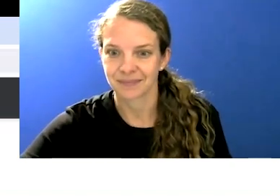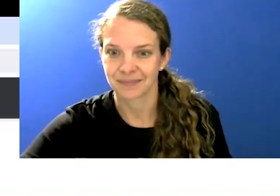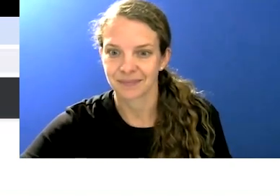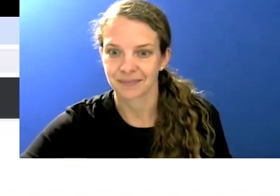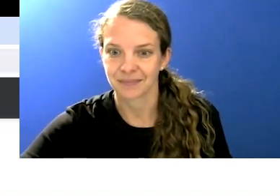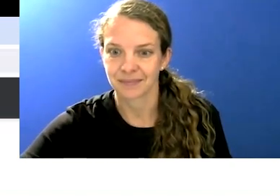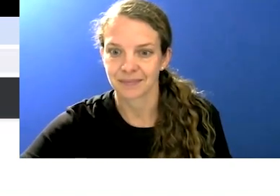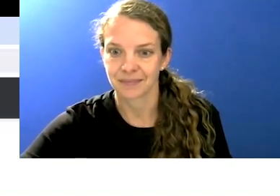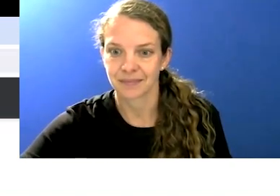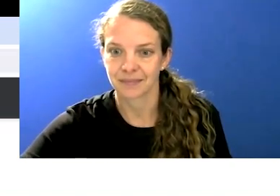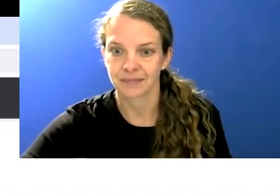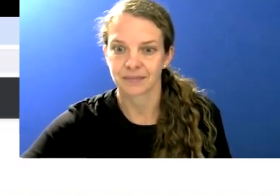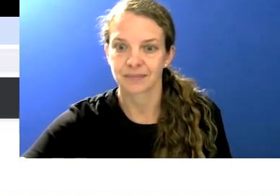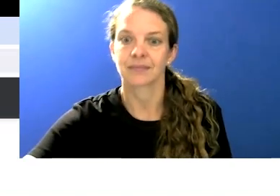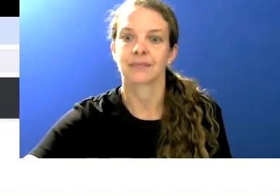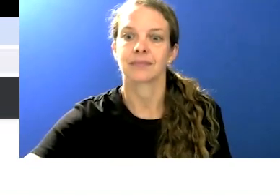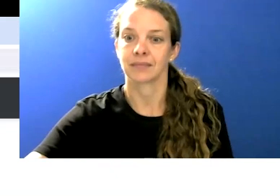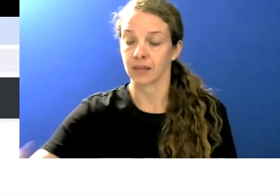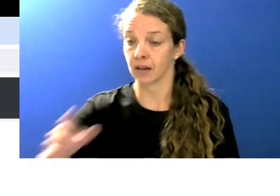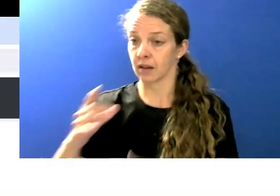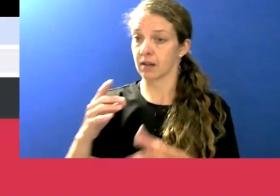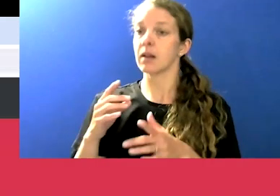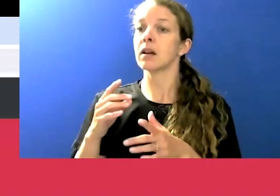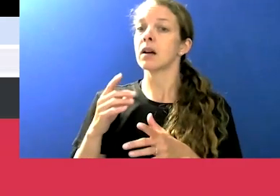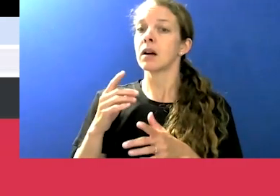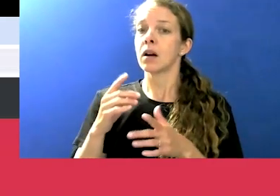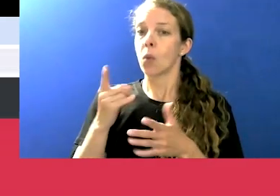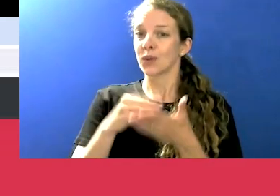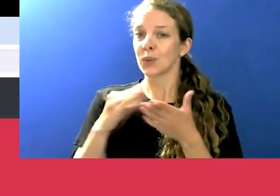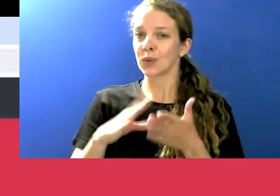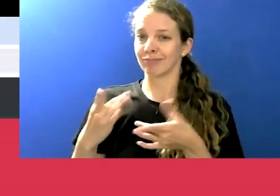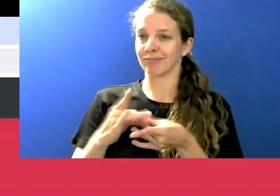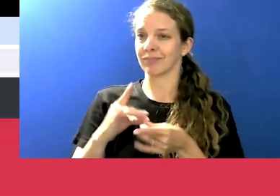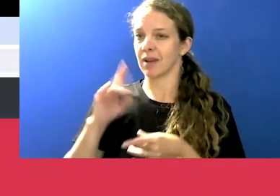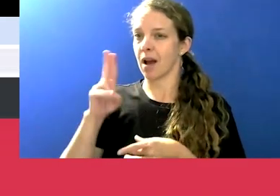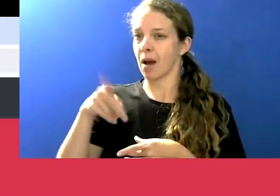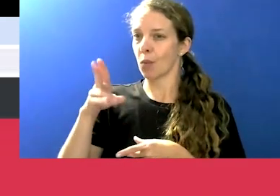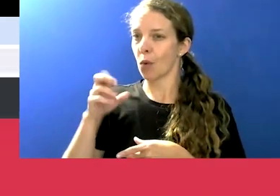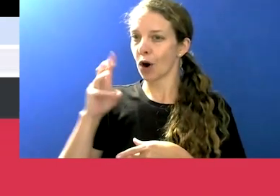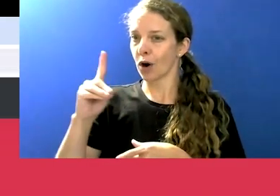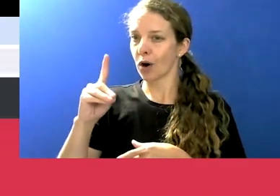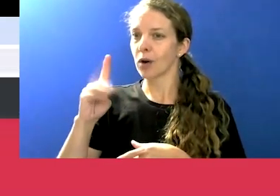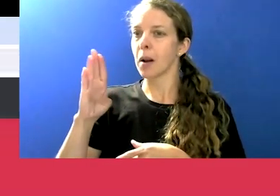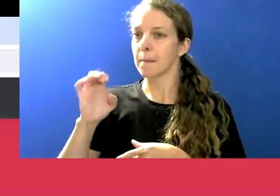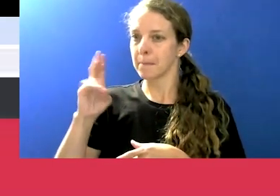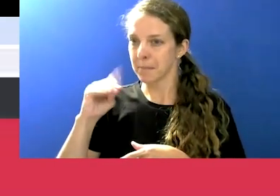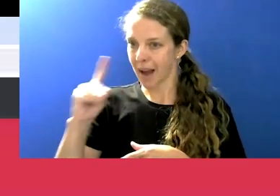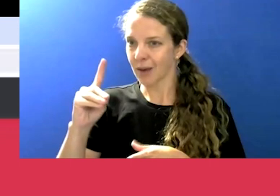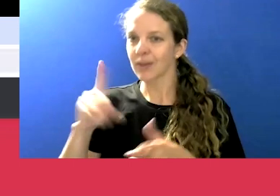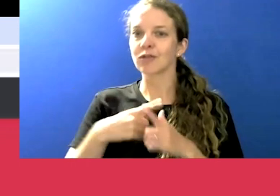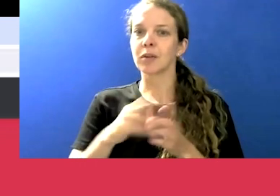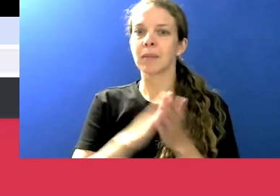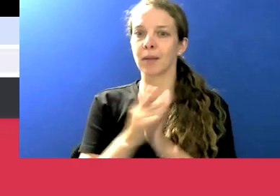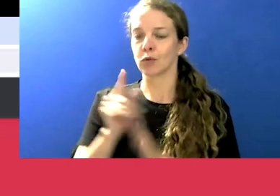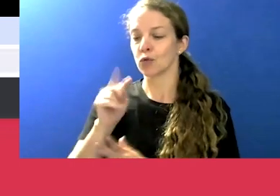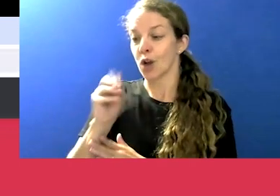here's one of our students. She was actually part of Upward Bound in high school, and then she became a TRiO SSS student. She was actually